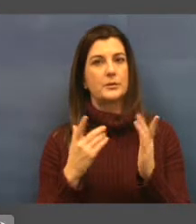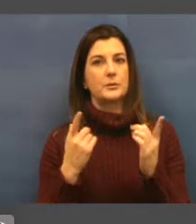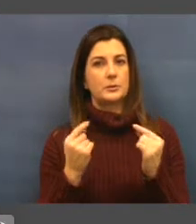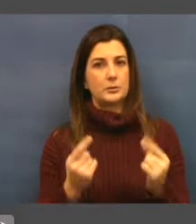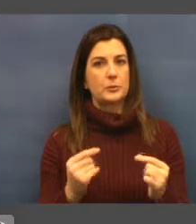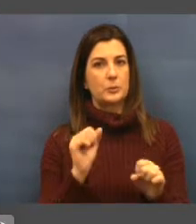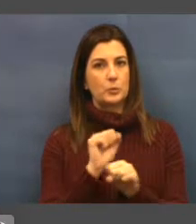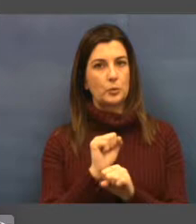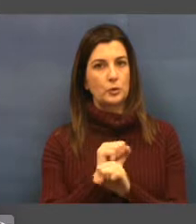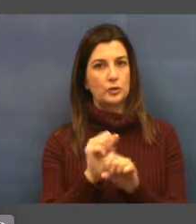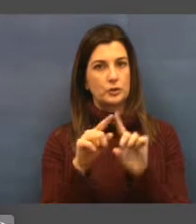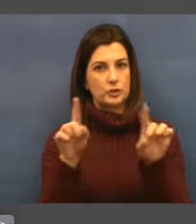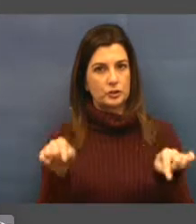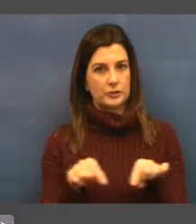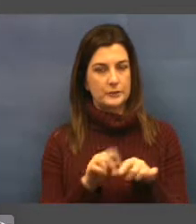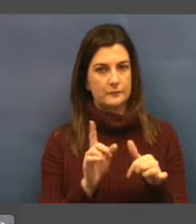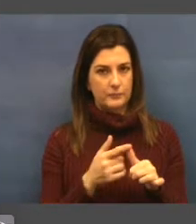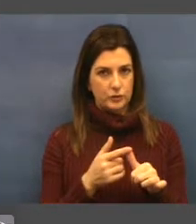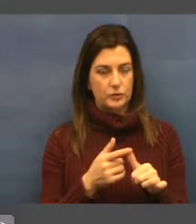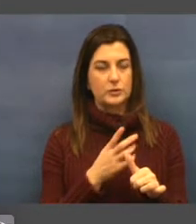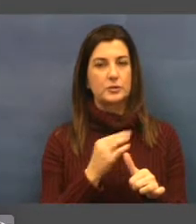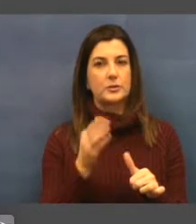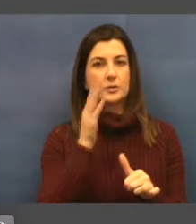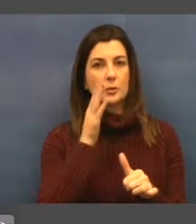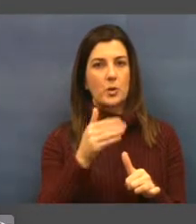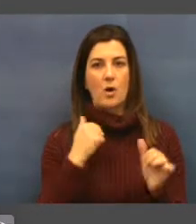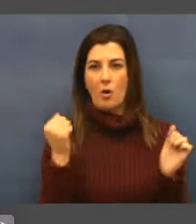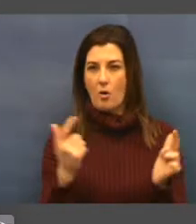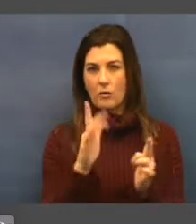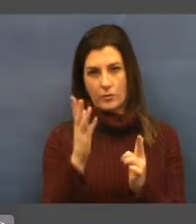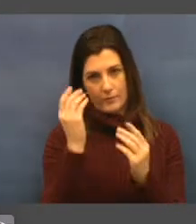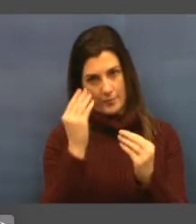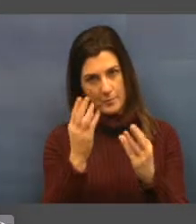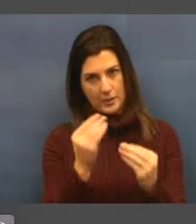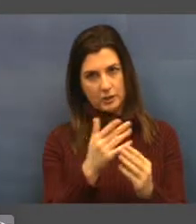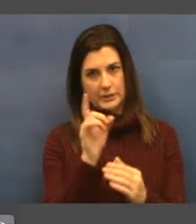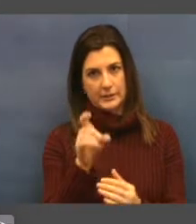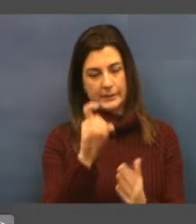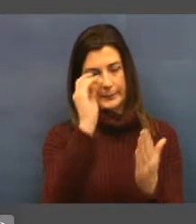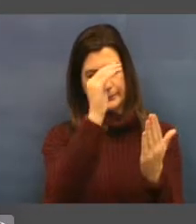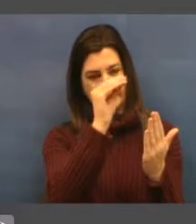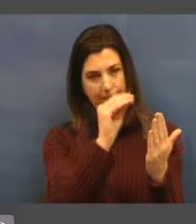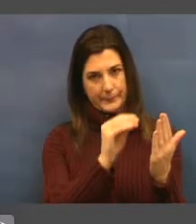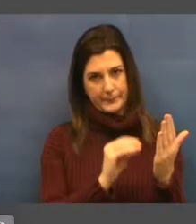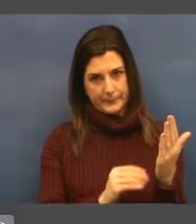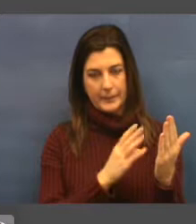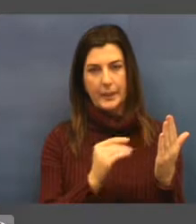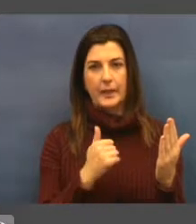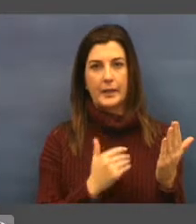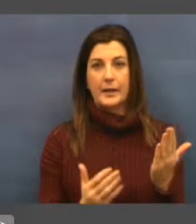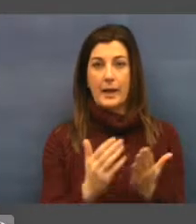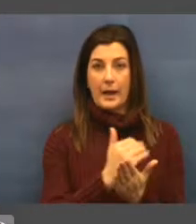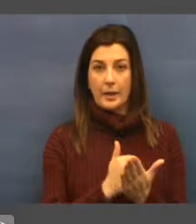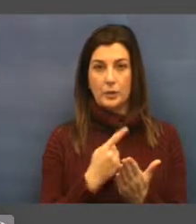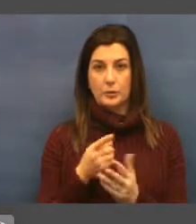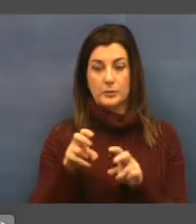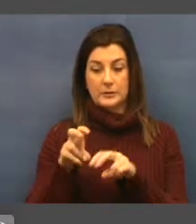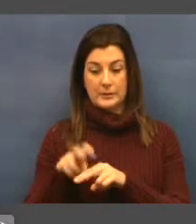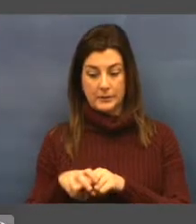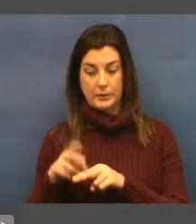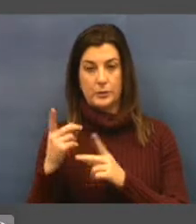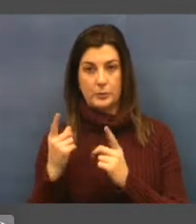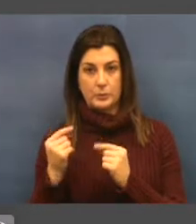worksheet first. It allows you to go through all of the information that you'll need and gather that together so that when you sit down to do